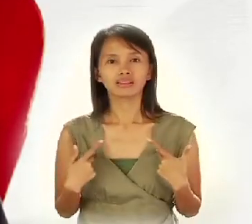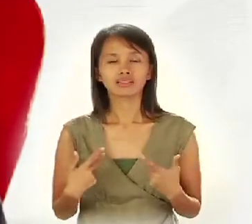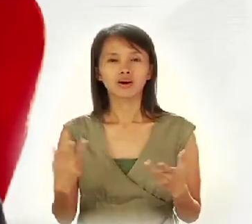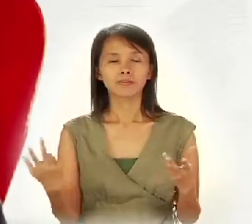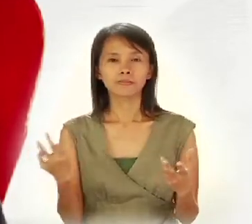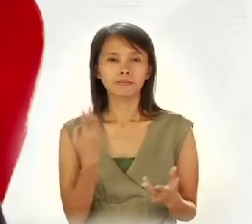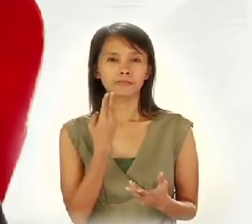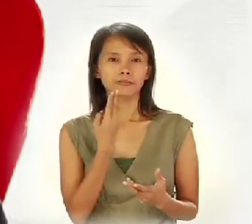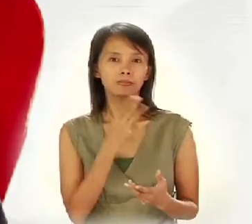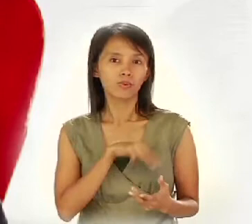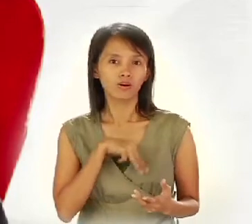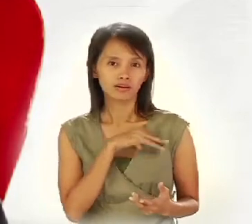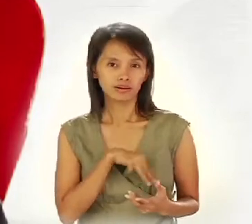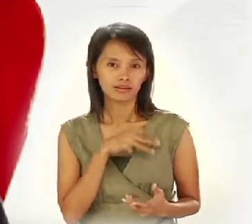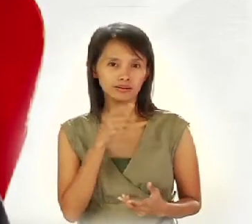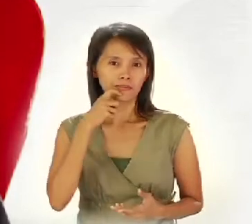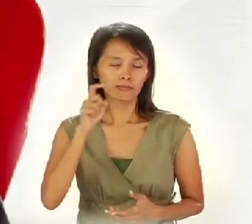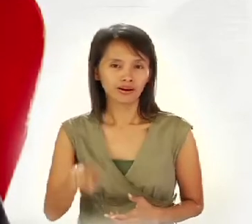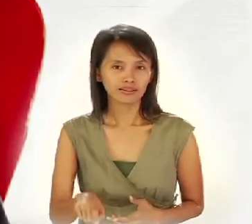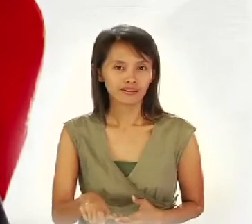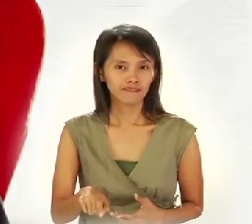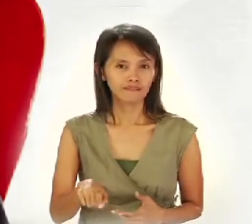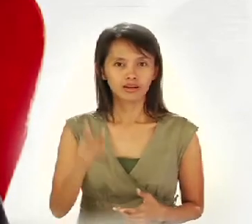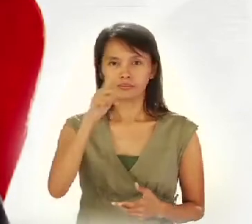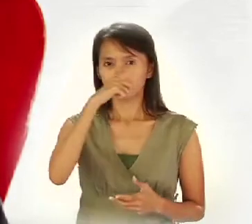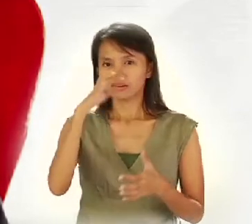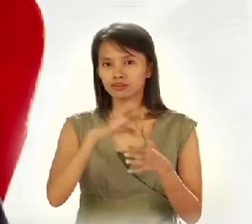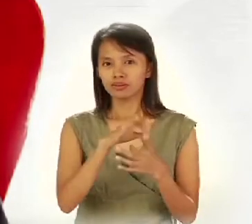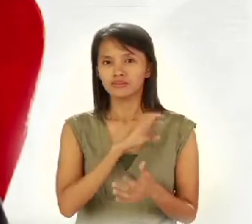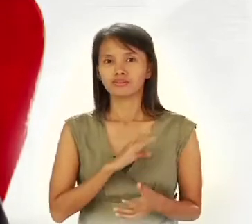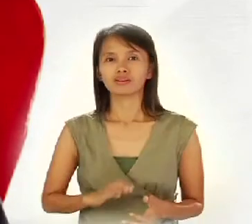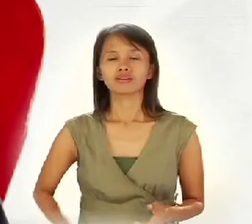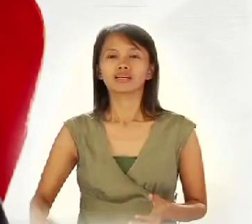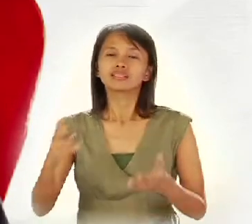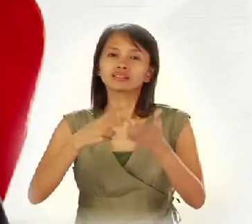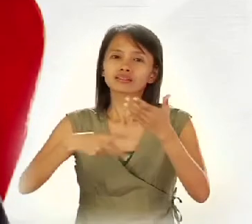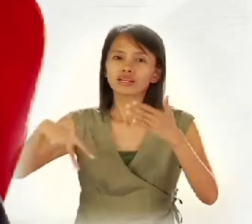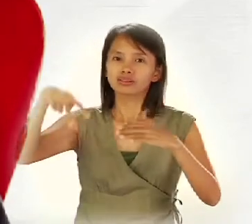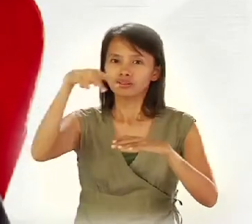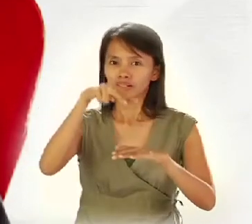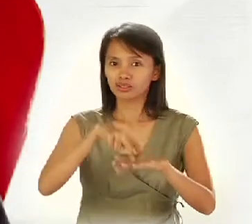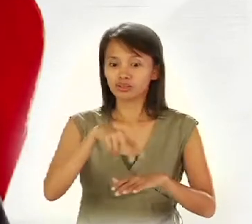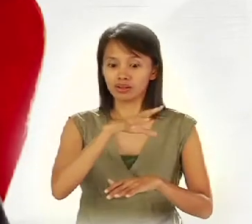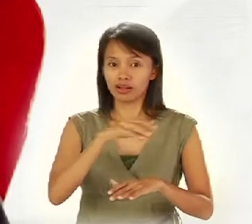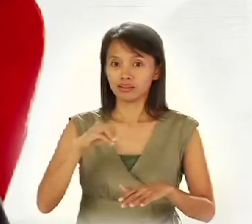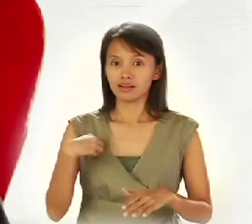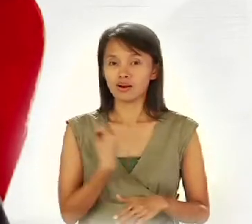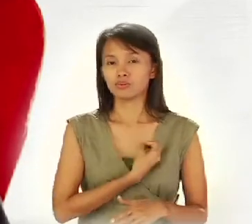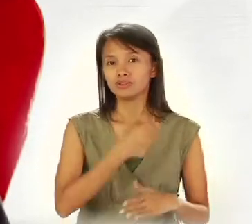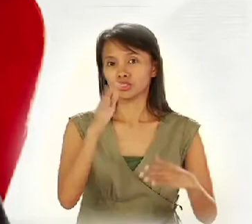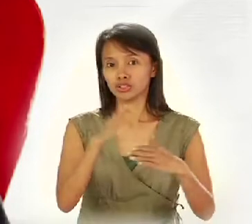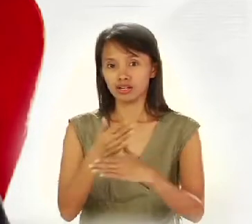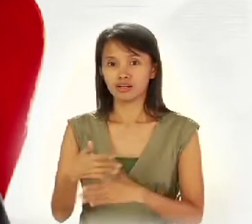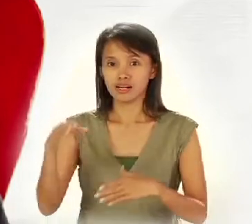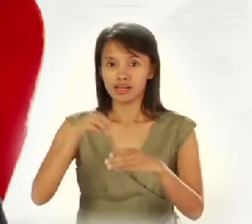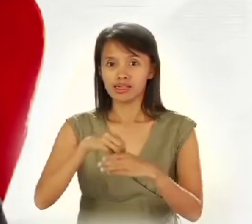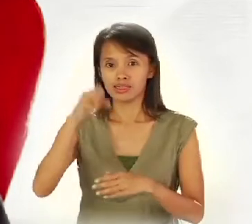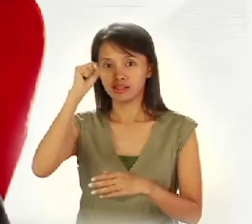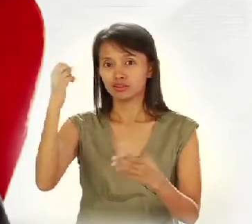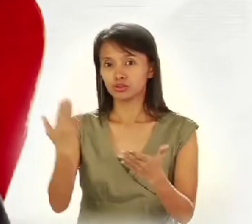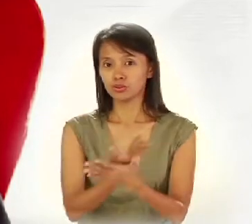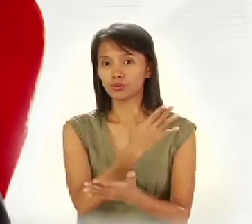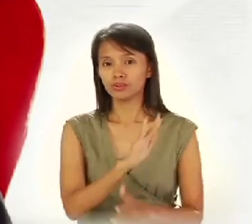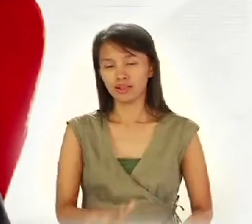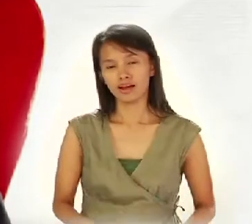a moral imperative. Because of Christ's resurrection and our sharing in his